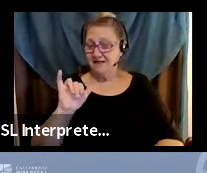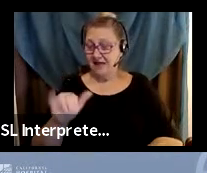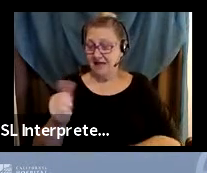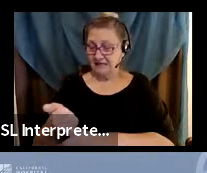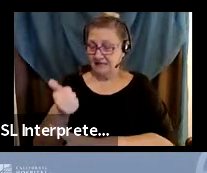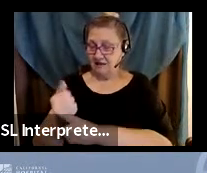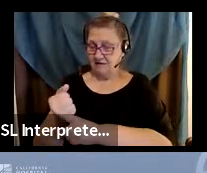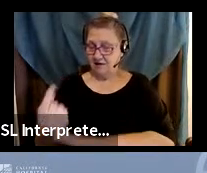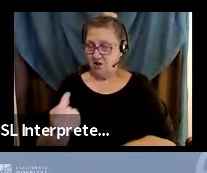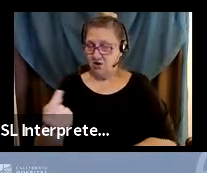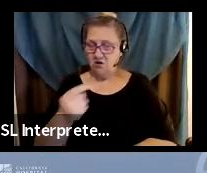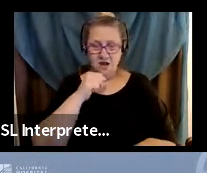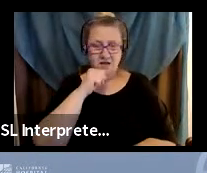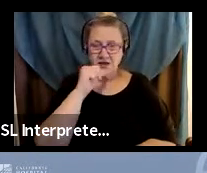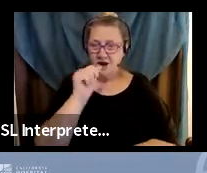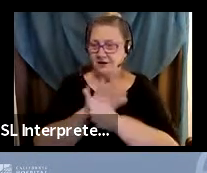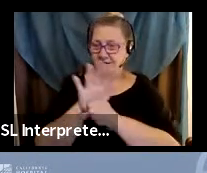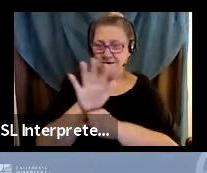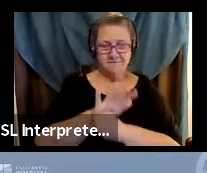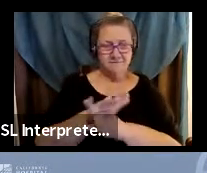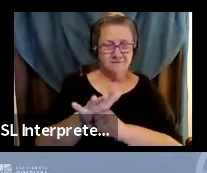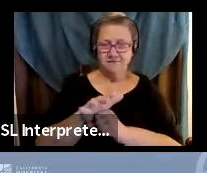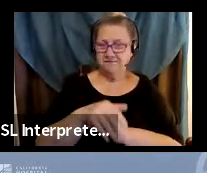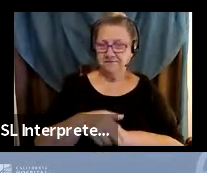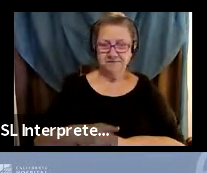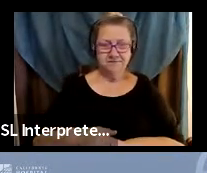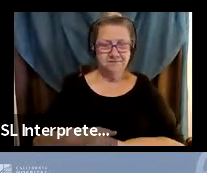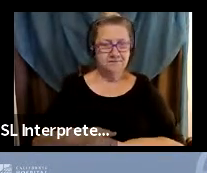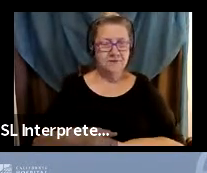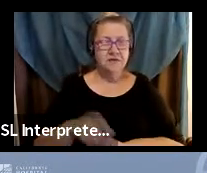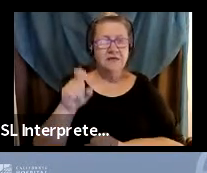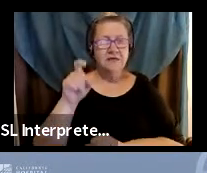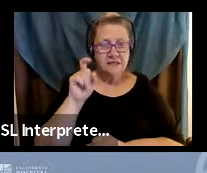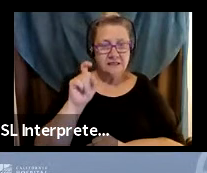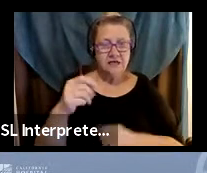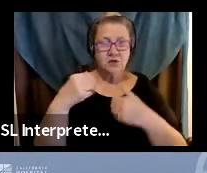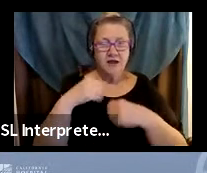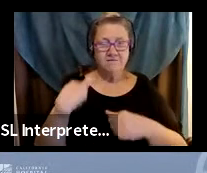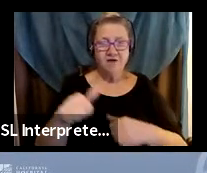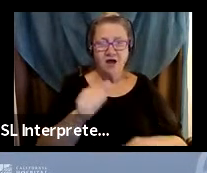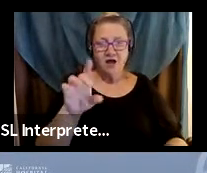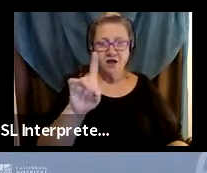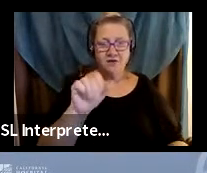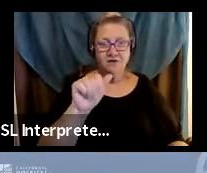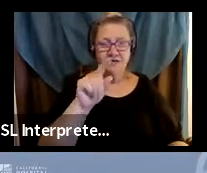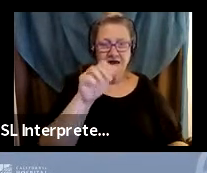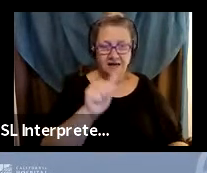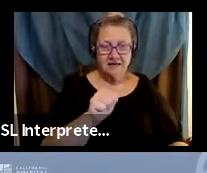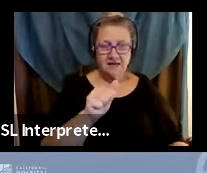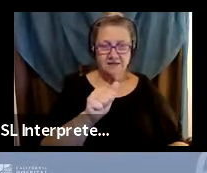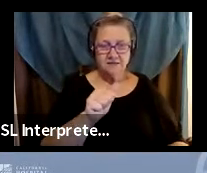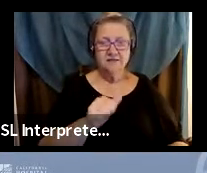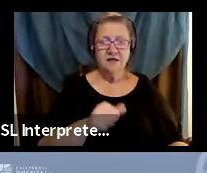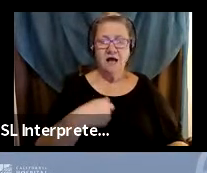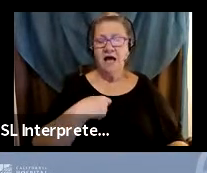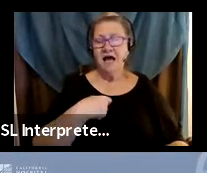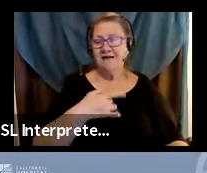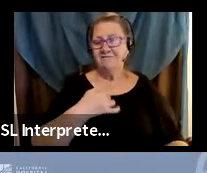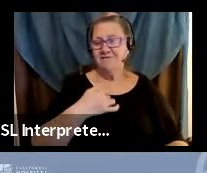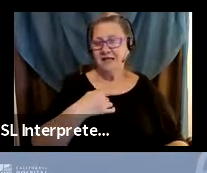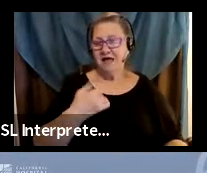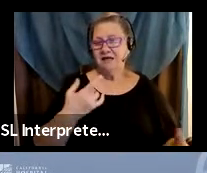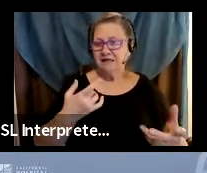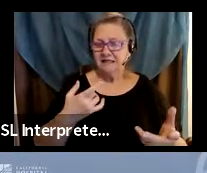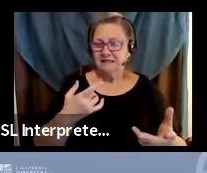itself an adequate or sufficient measure. We need to have other data sources. I feel like I'm a little bit like preaching to the choir, but